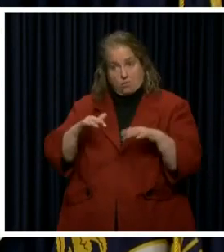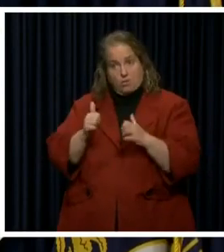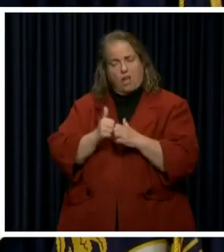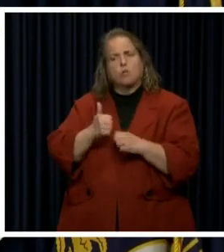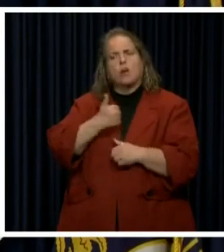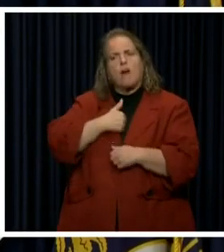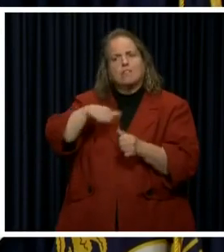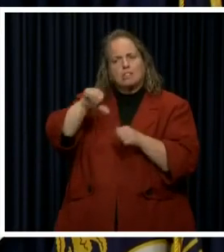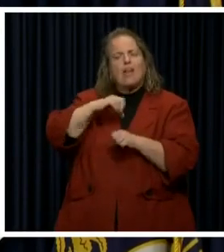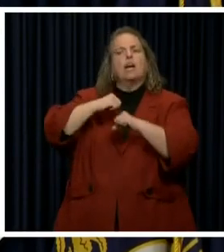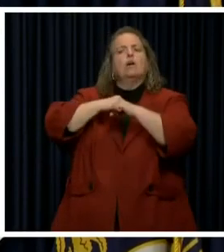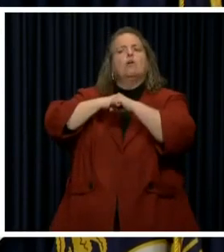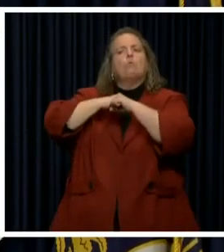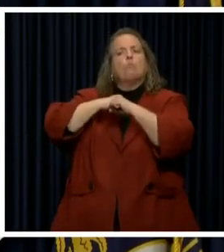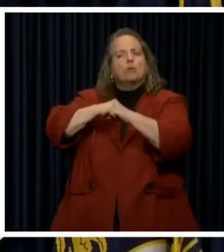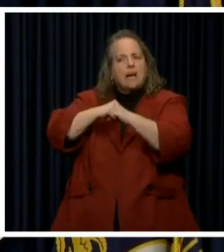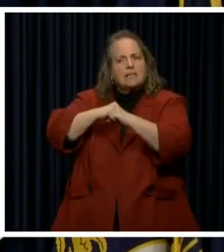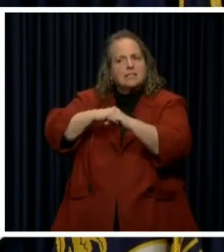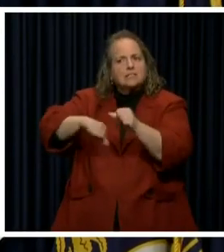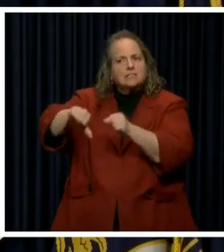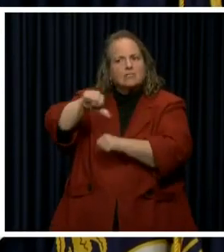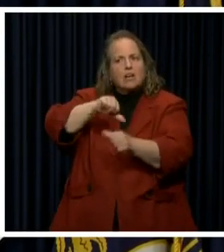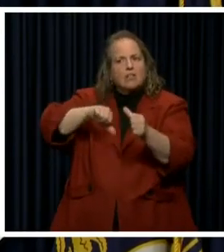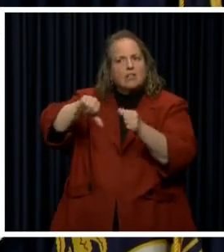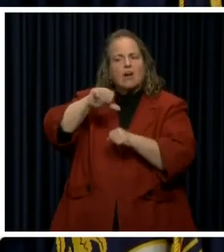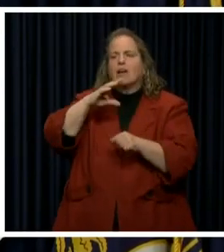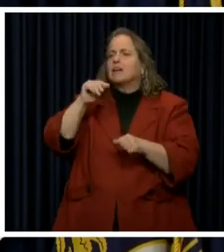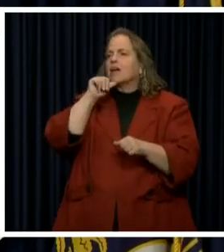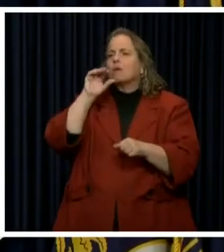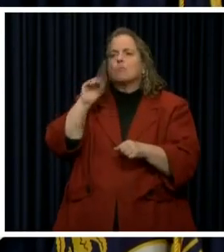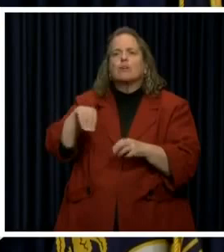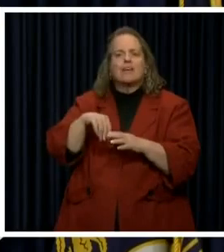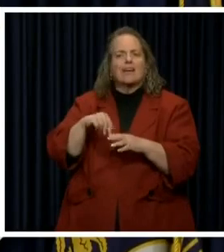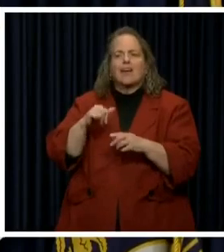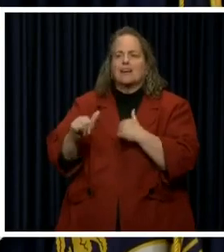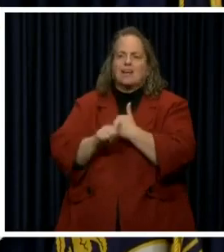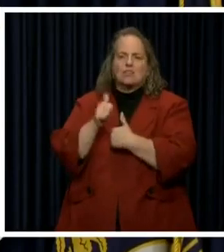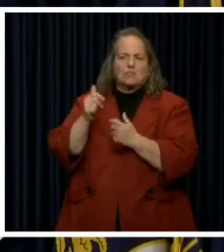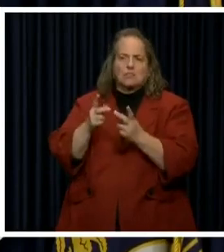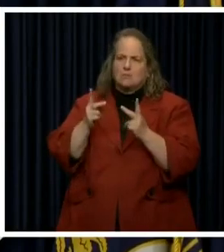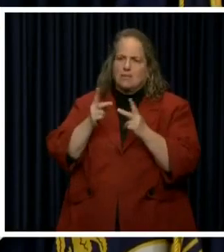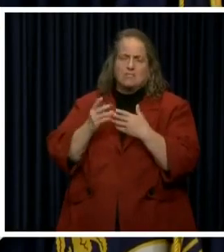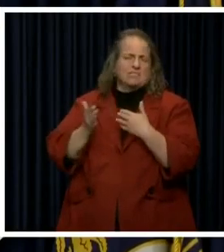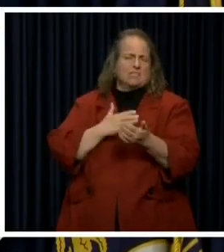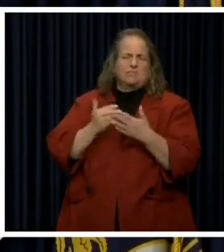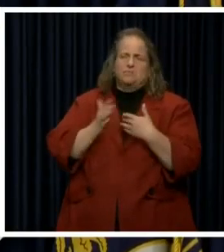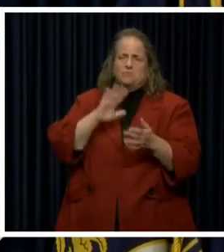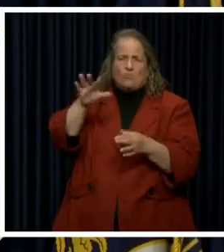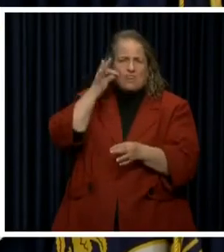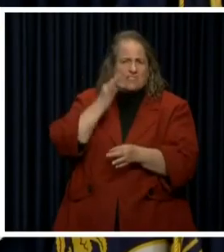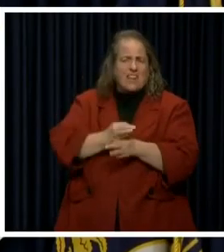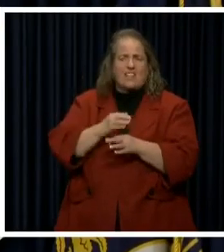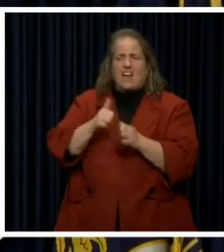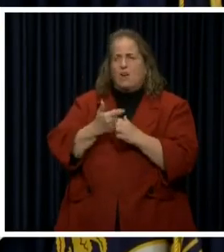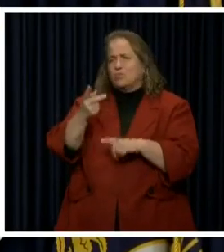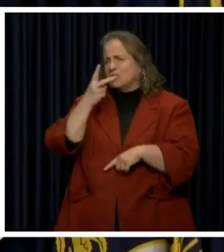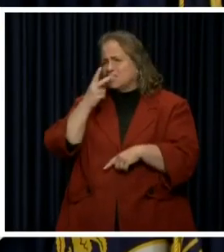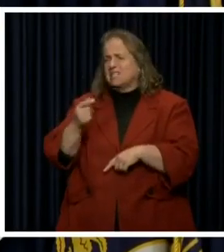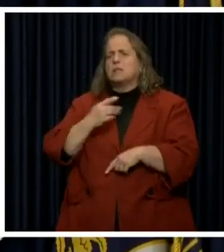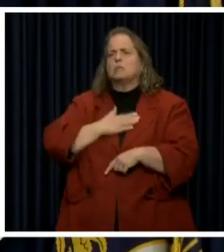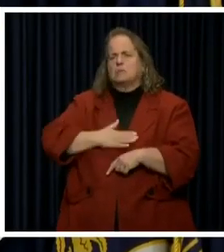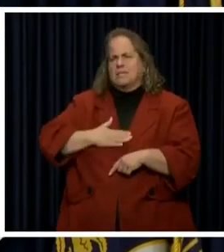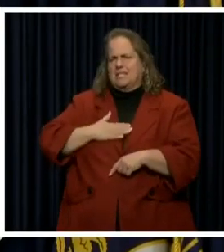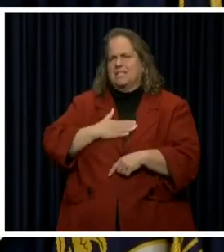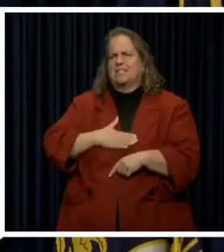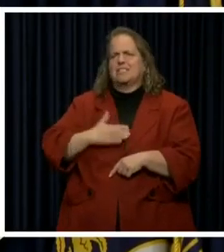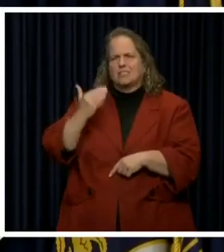one another and protect one another and not put them in a dangerous place. So regardless of your faith or how you view it, please realize this